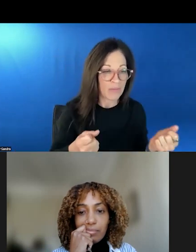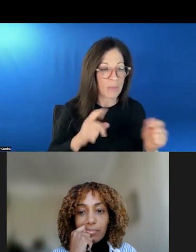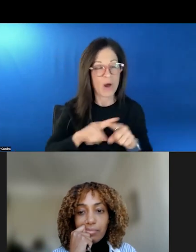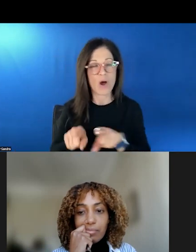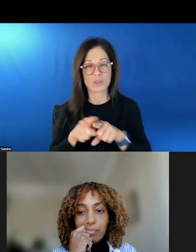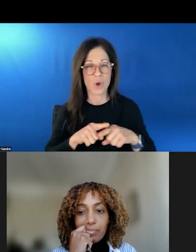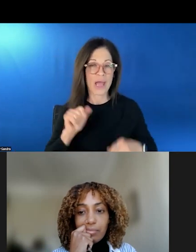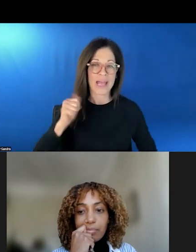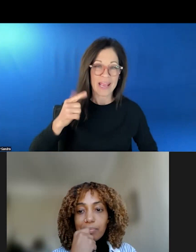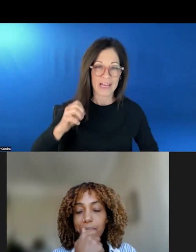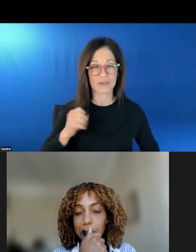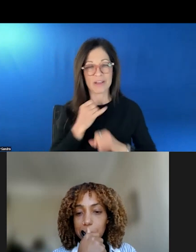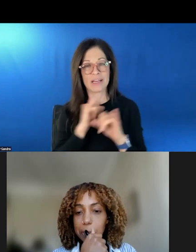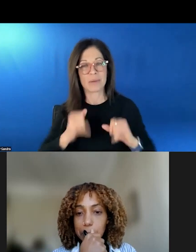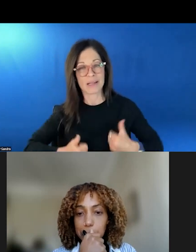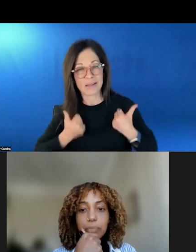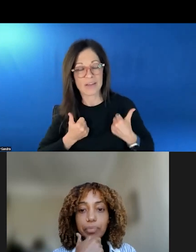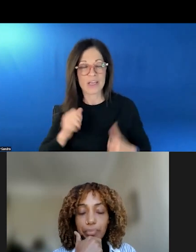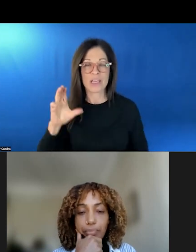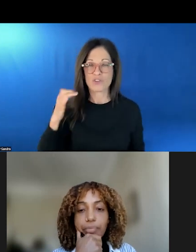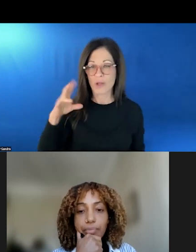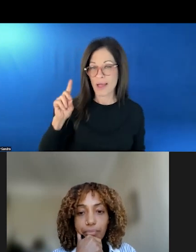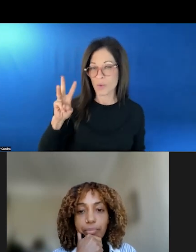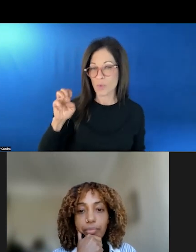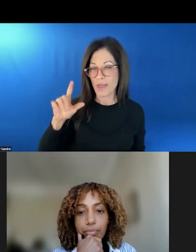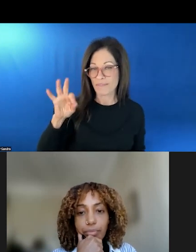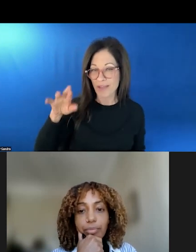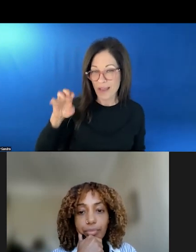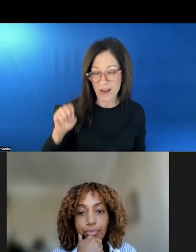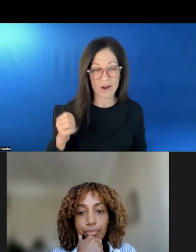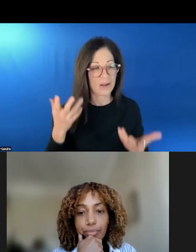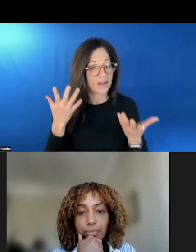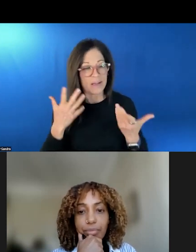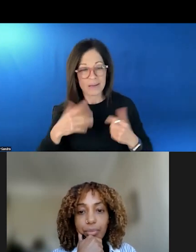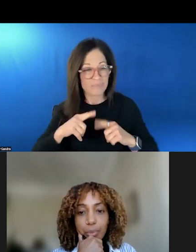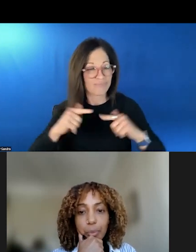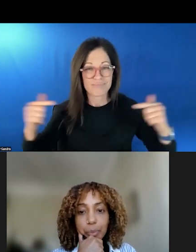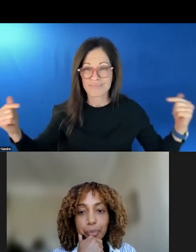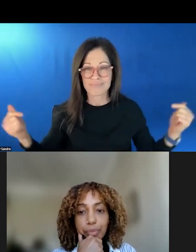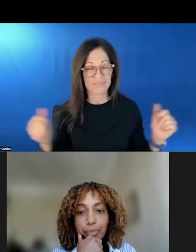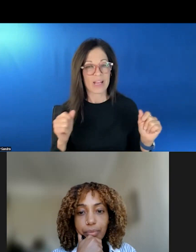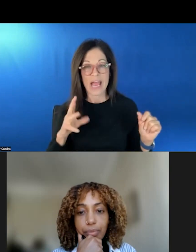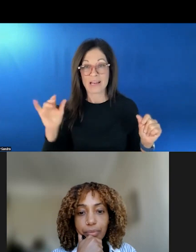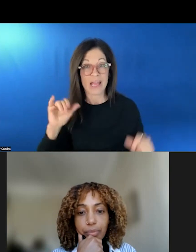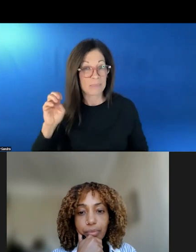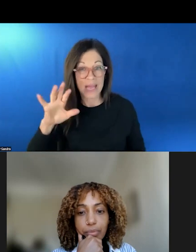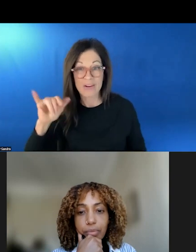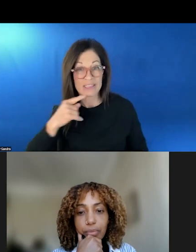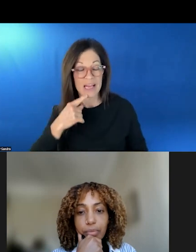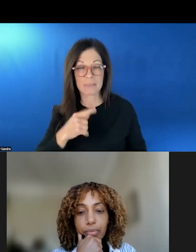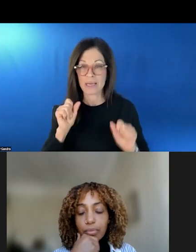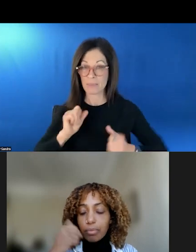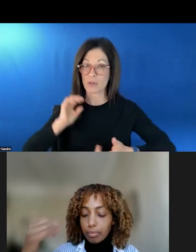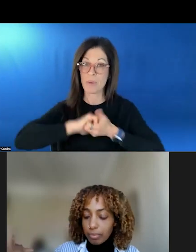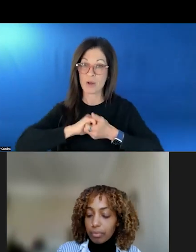living, Medicaid, child welfare, the justice system, workforce development, and so on. And really, like Mary said, being able to partner